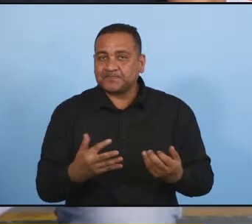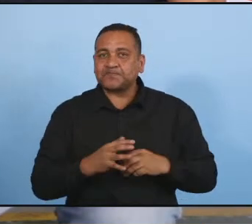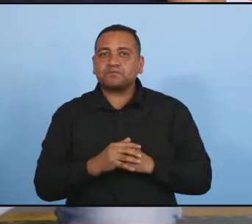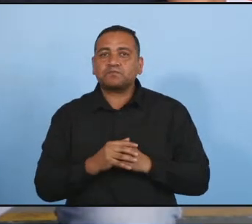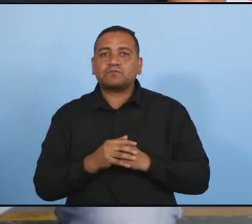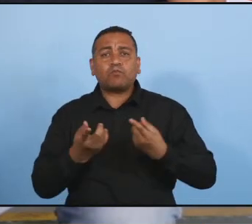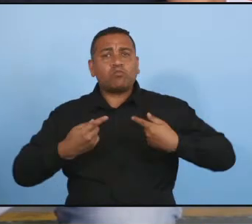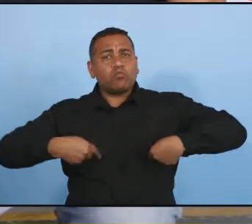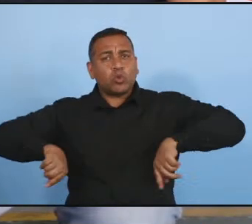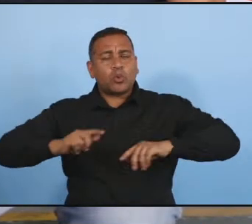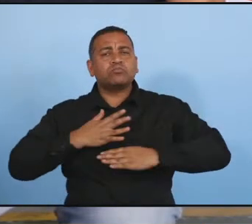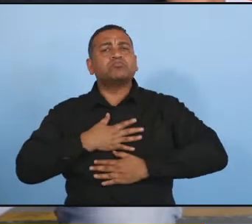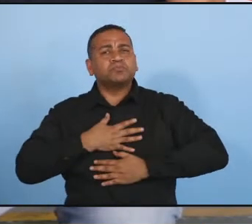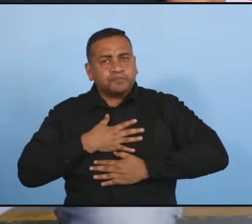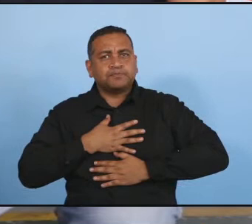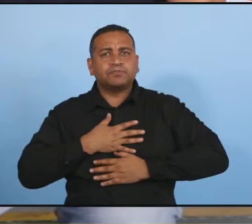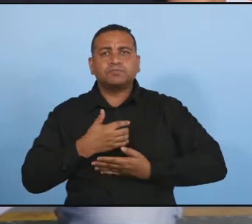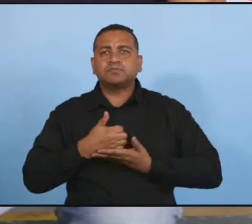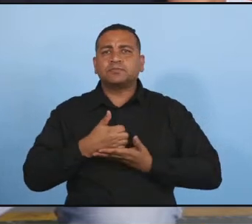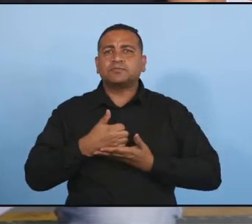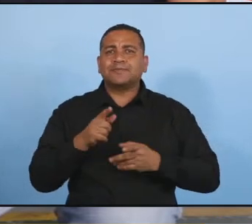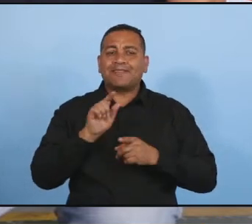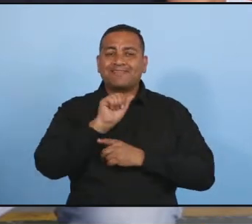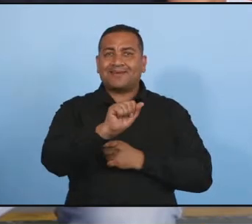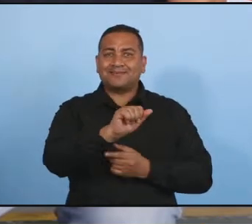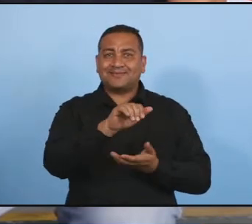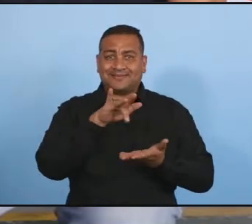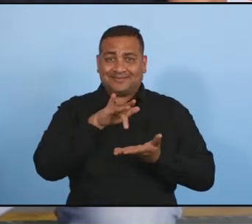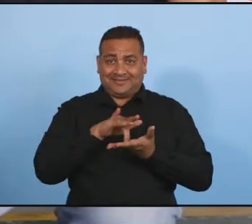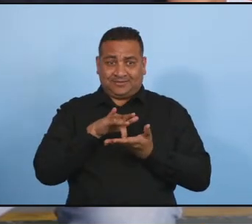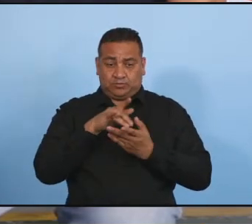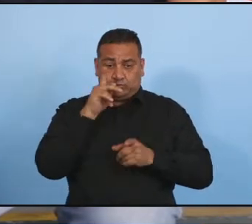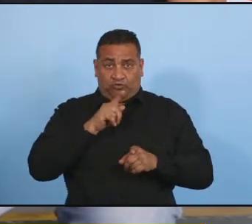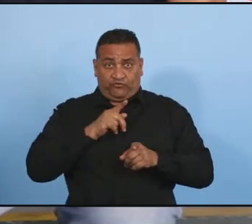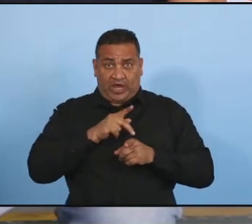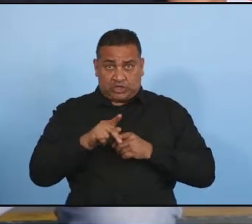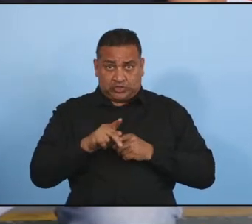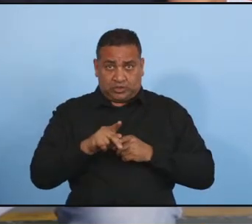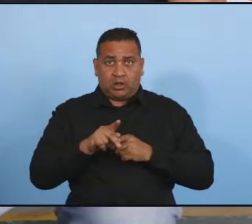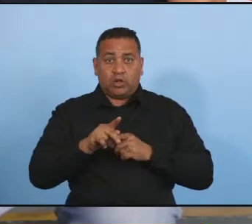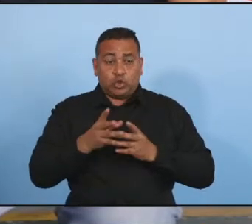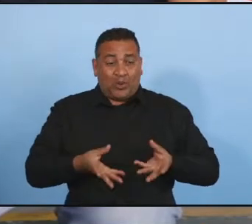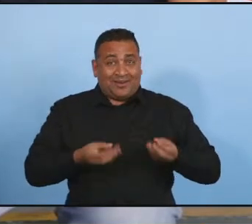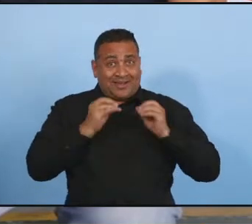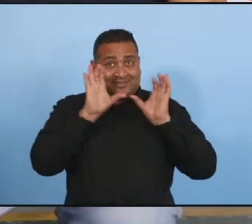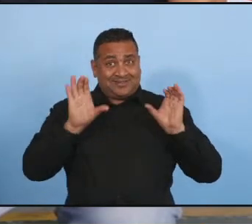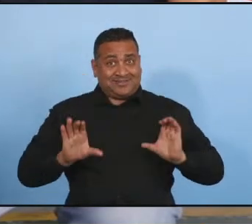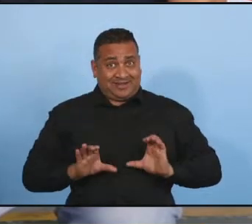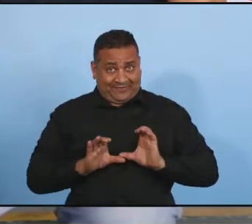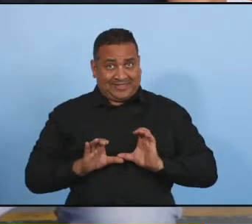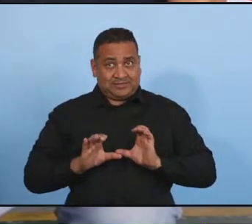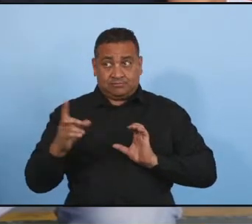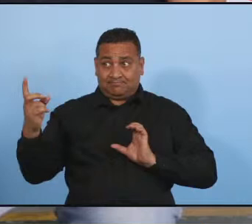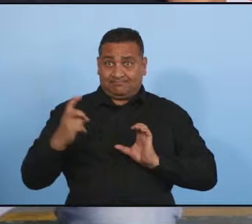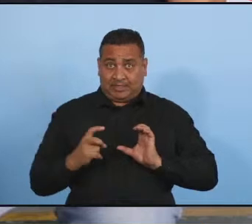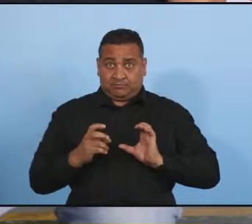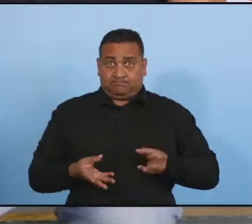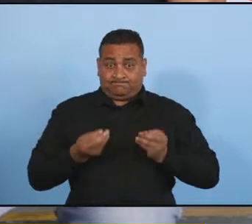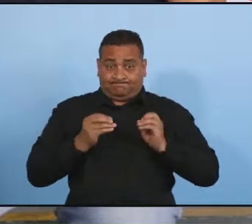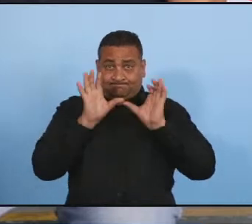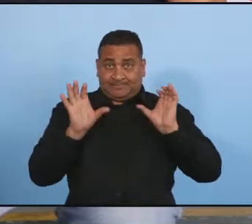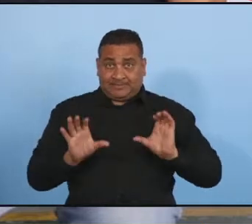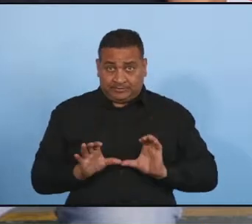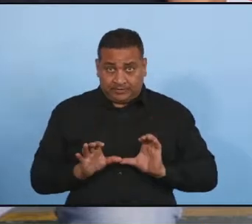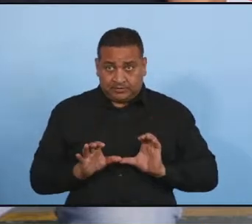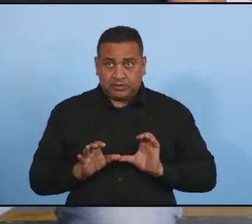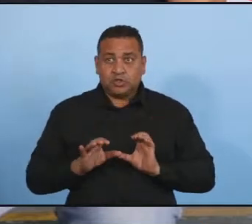fortunate because of the Center of Specialization status that has been awarded. We also have JICA, which is a